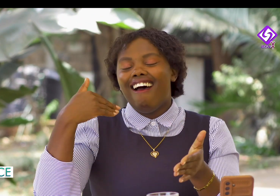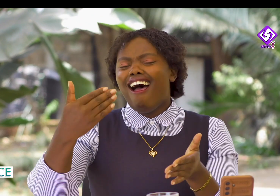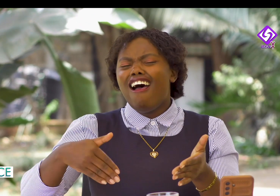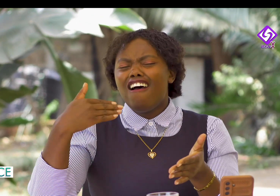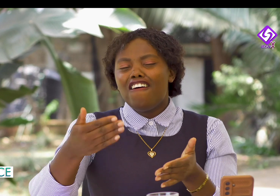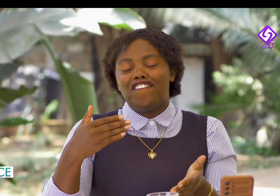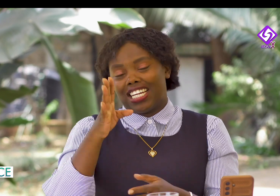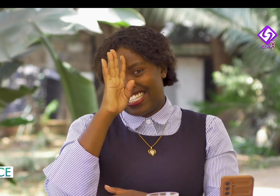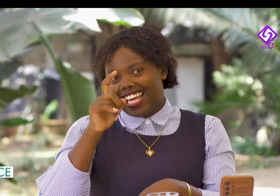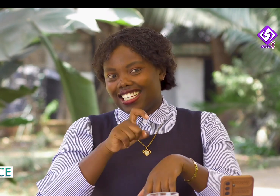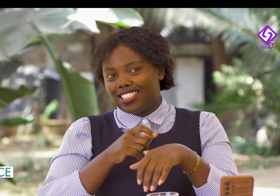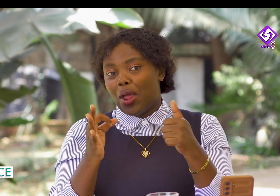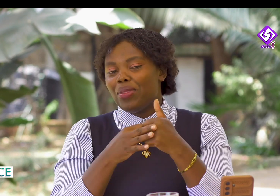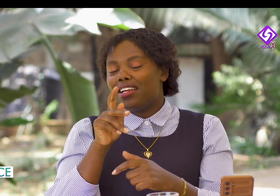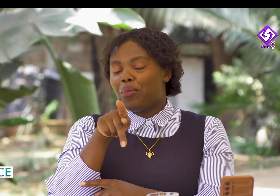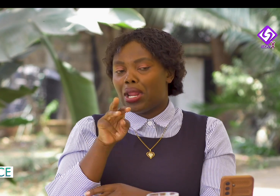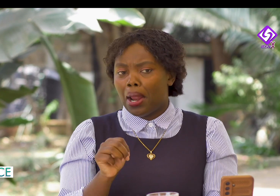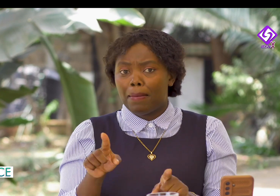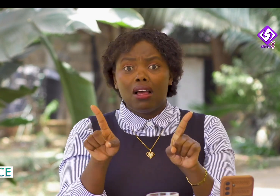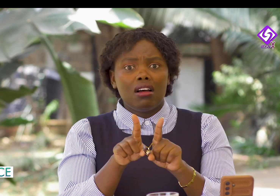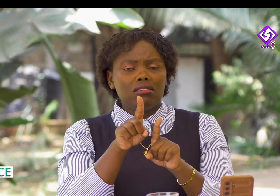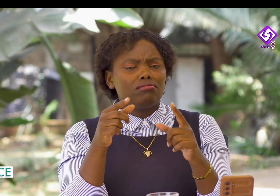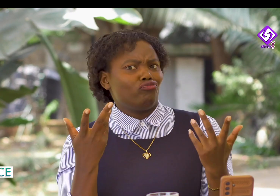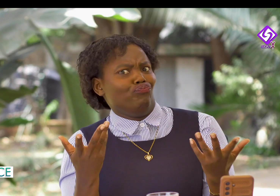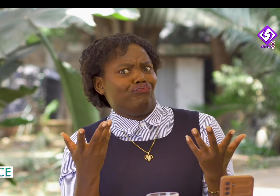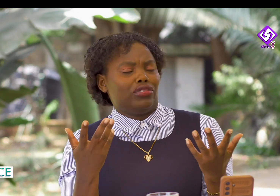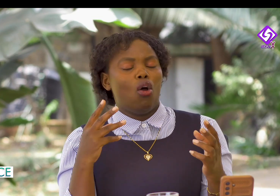and there is a repeat show every Sunday at 3 p.m.